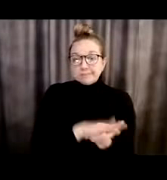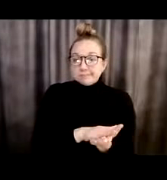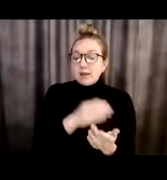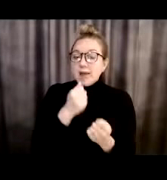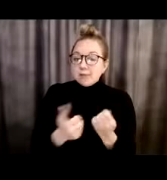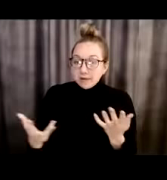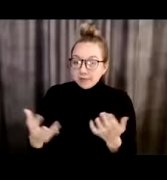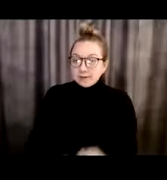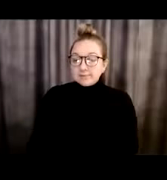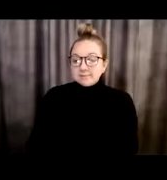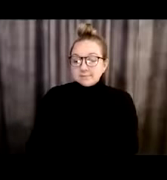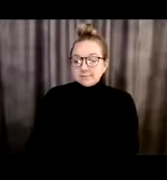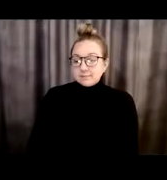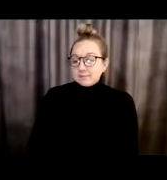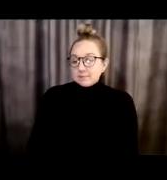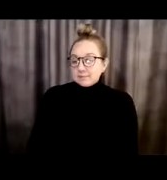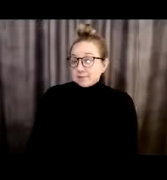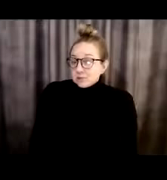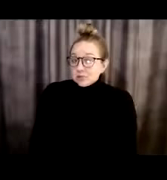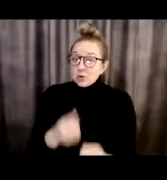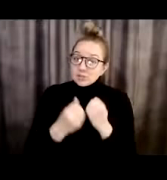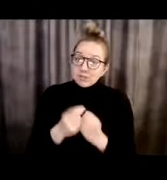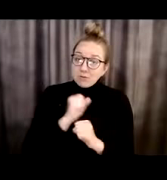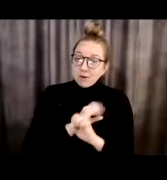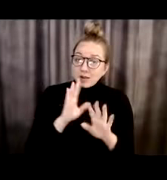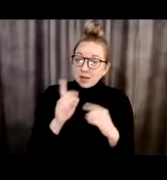down. So is everybody clear on that?